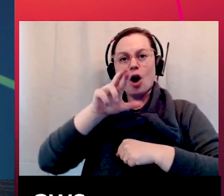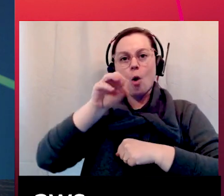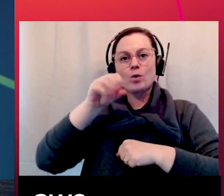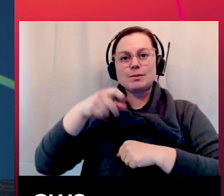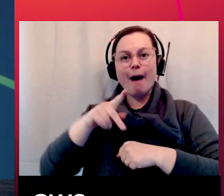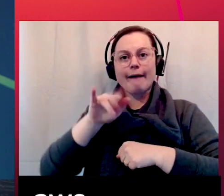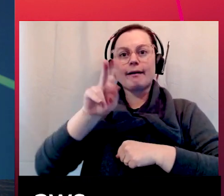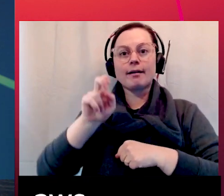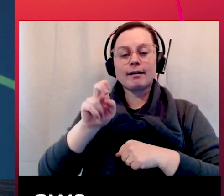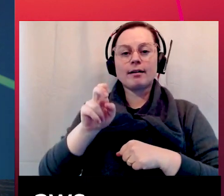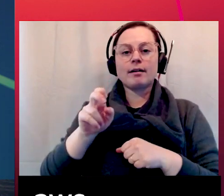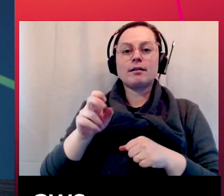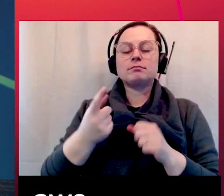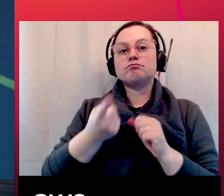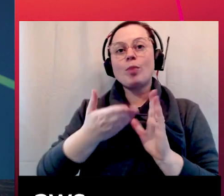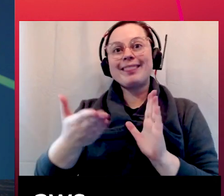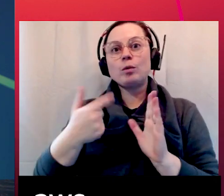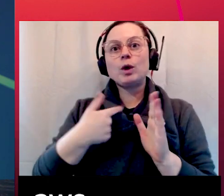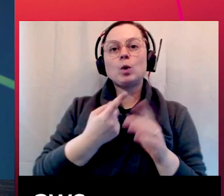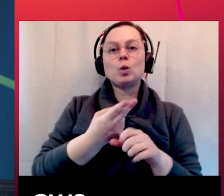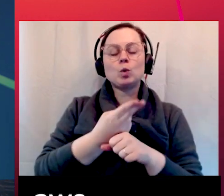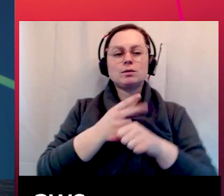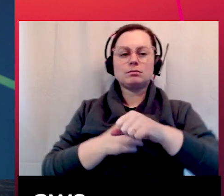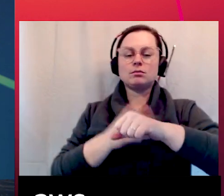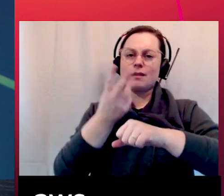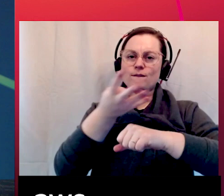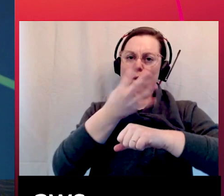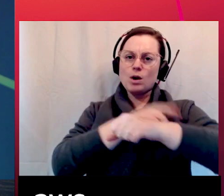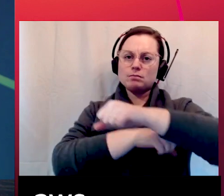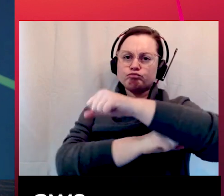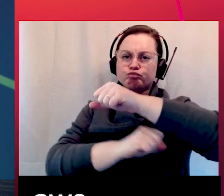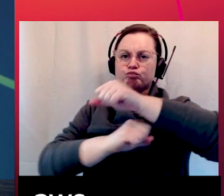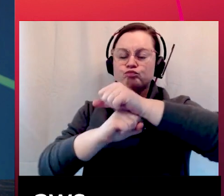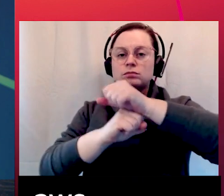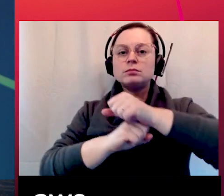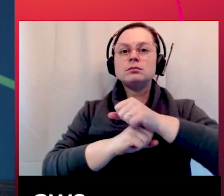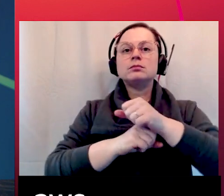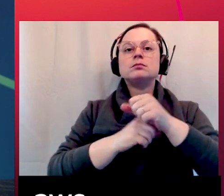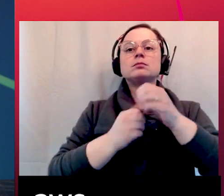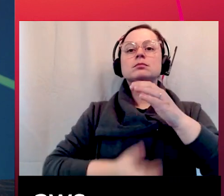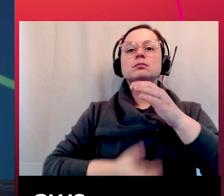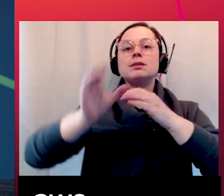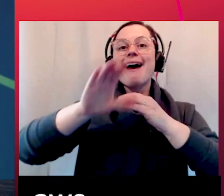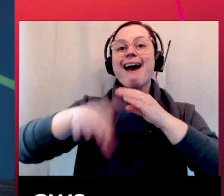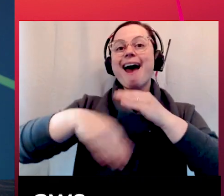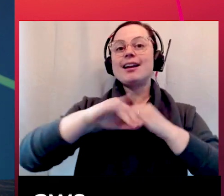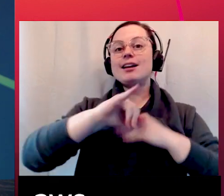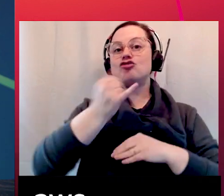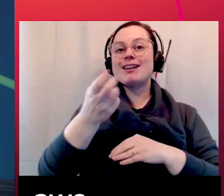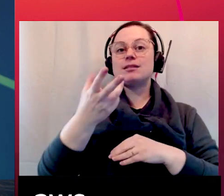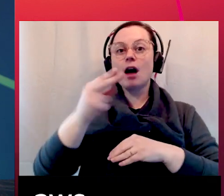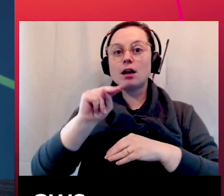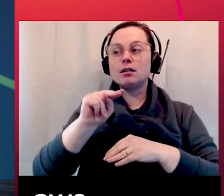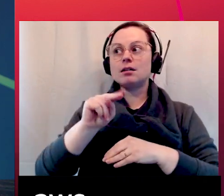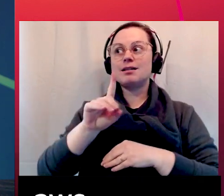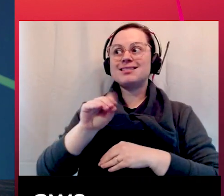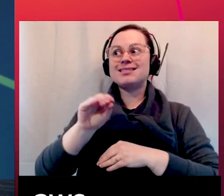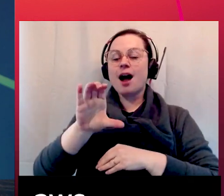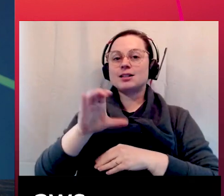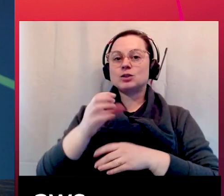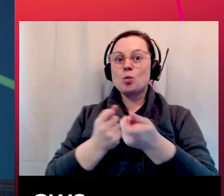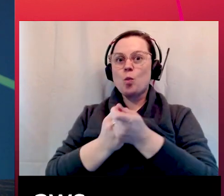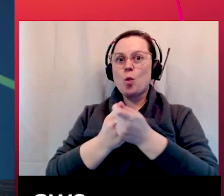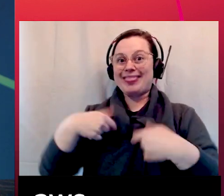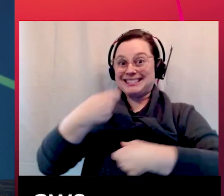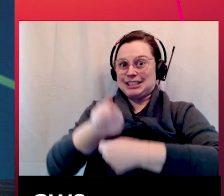store, along with those 4 tenants that I talked about. Then we added JSON and document support earlier this year, so that if you're